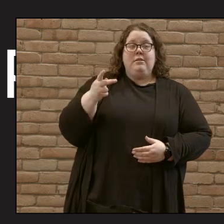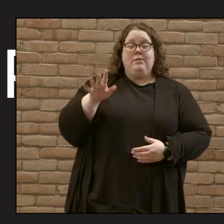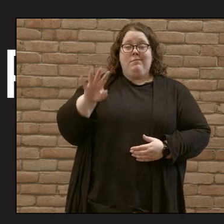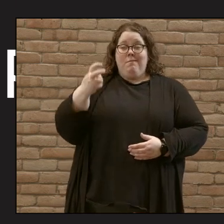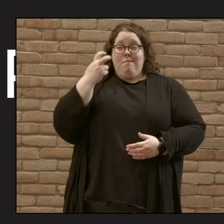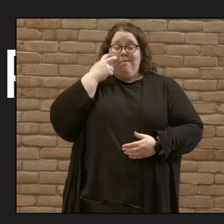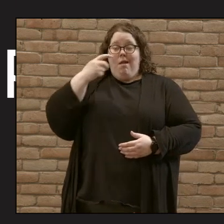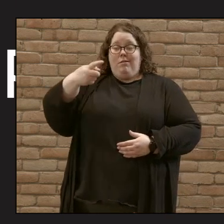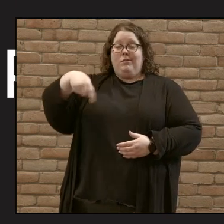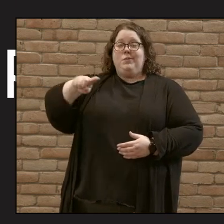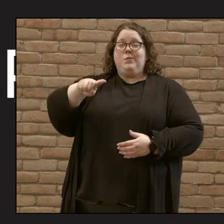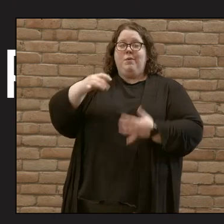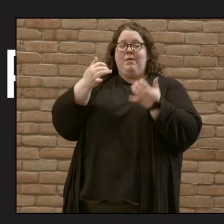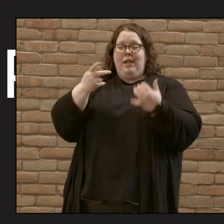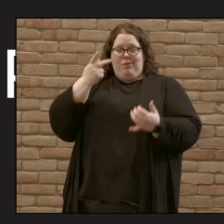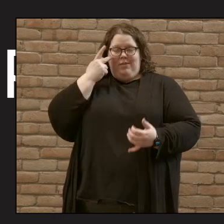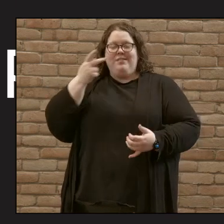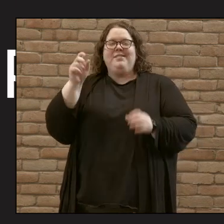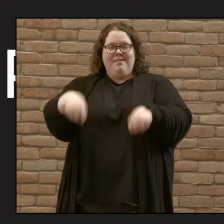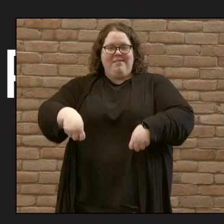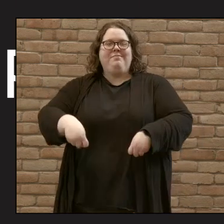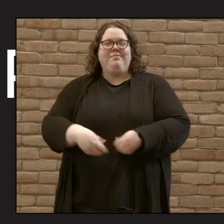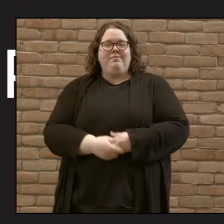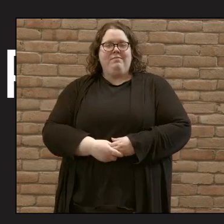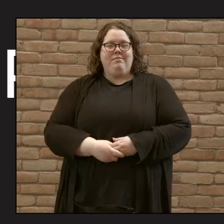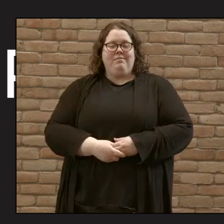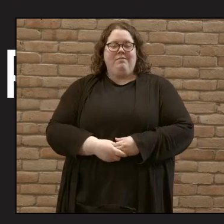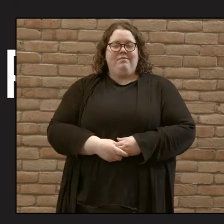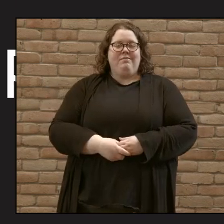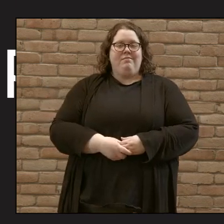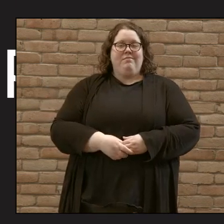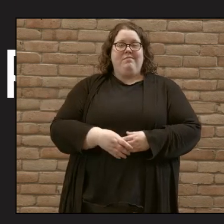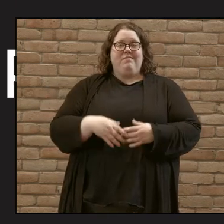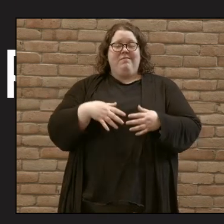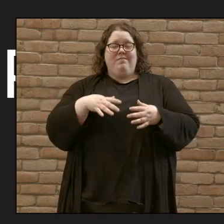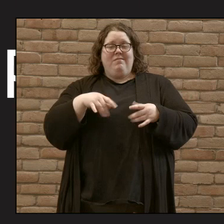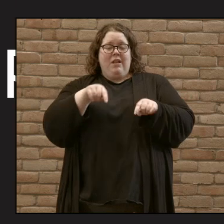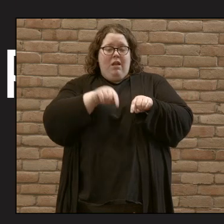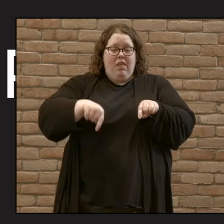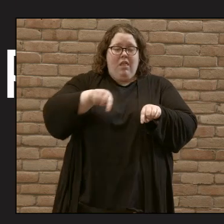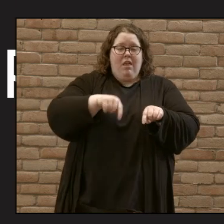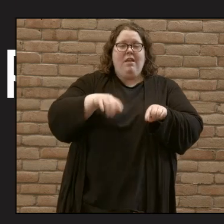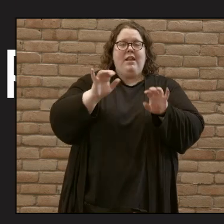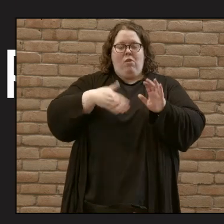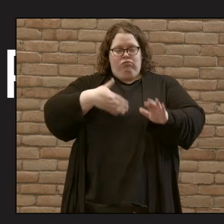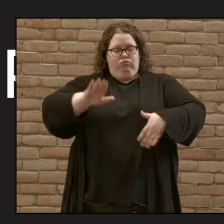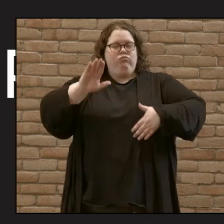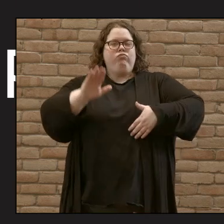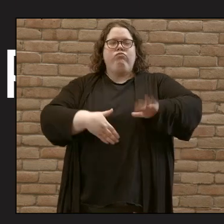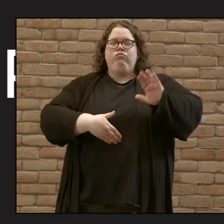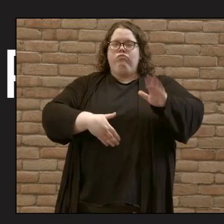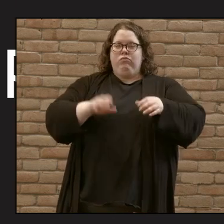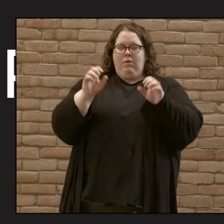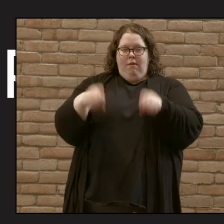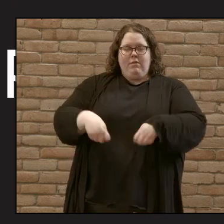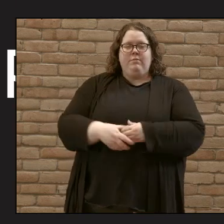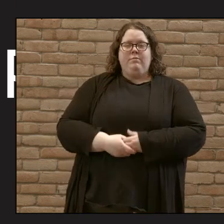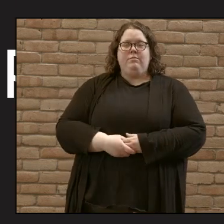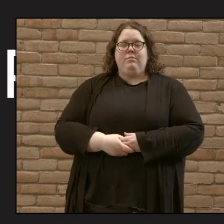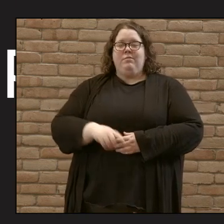sight, and the lame walk, the lepers are cleansed, the